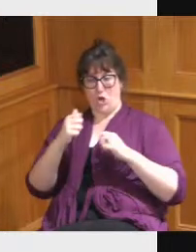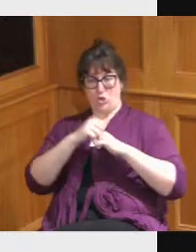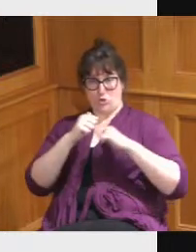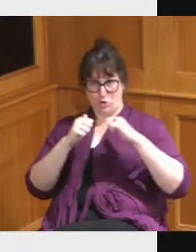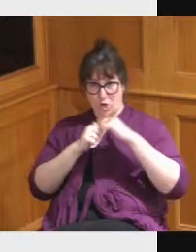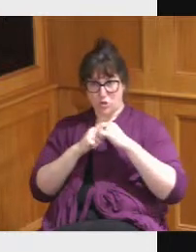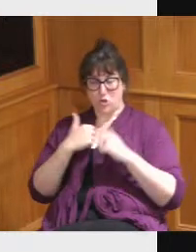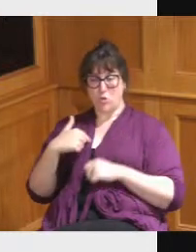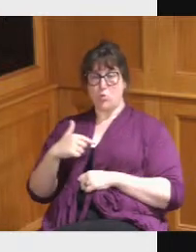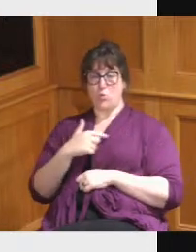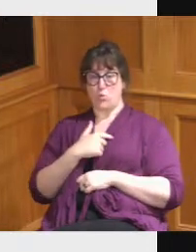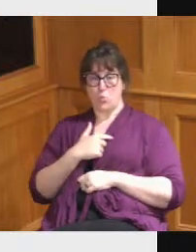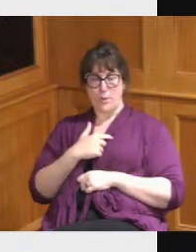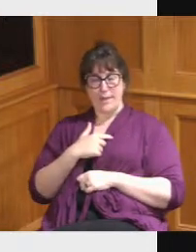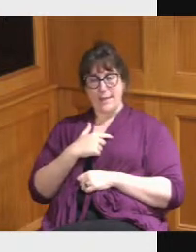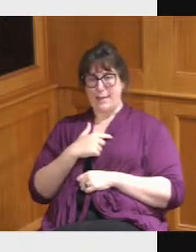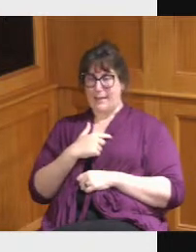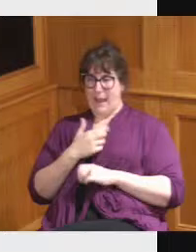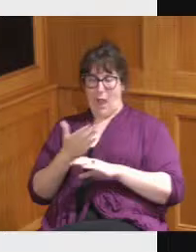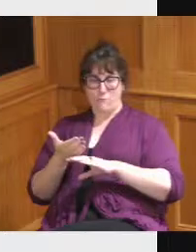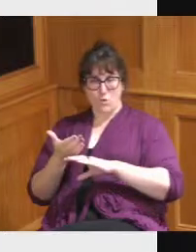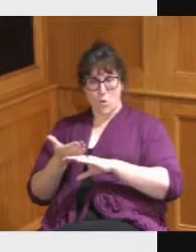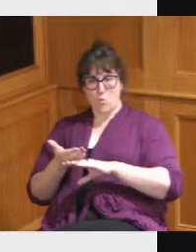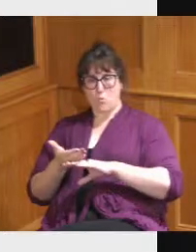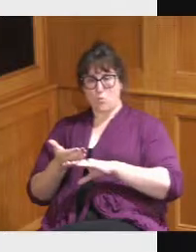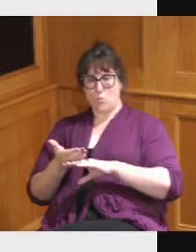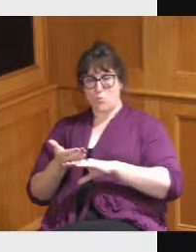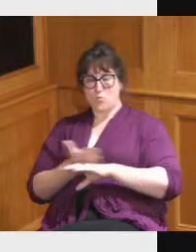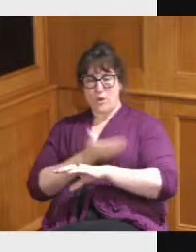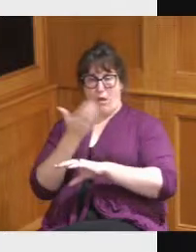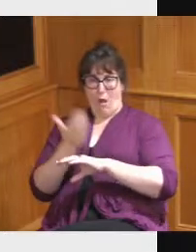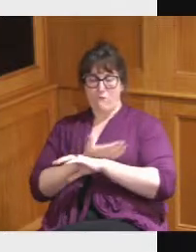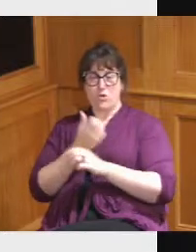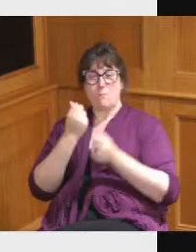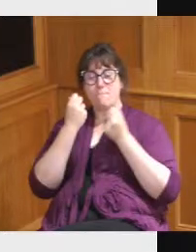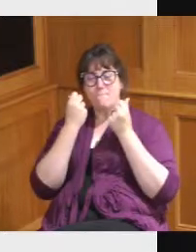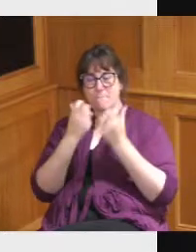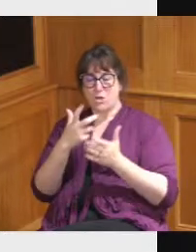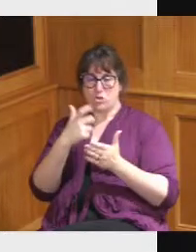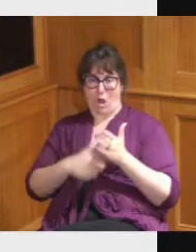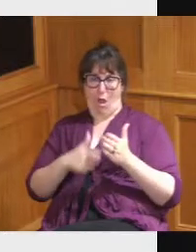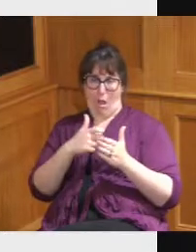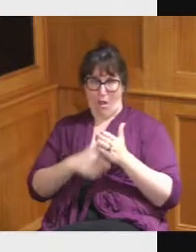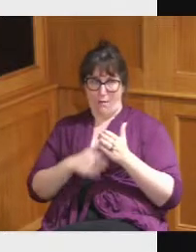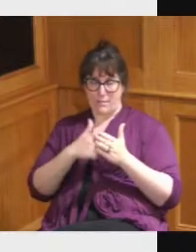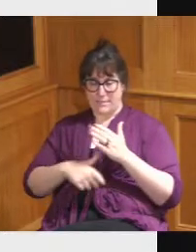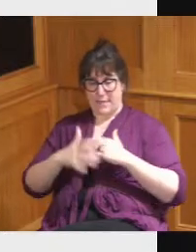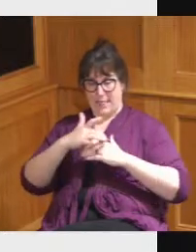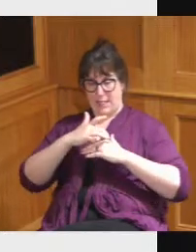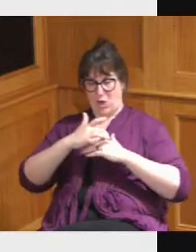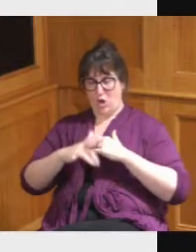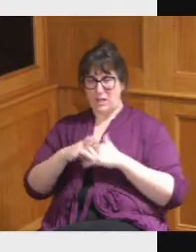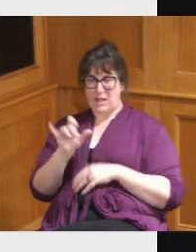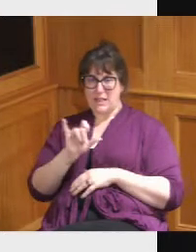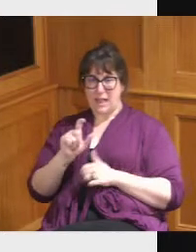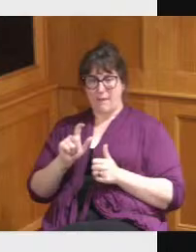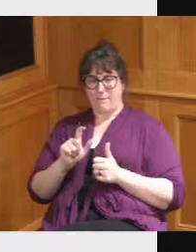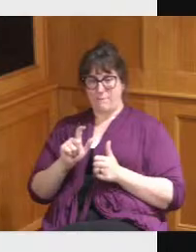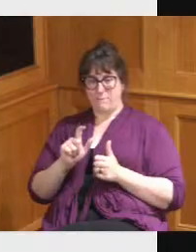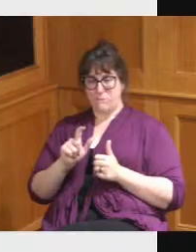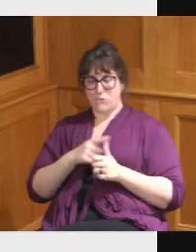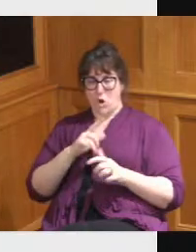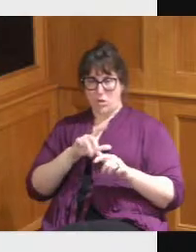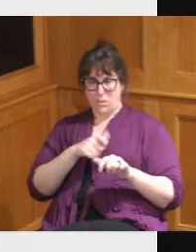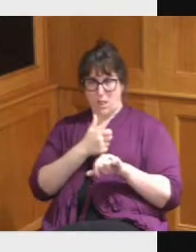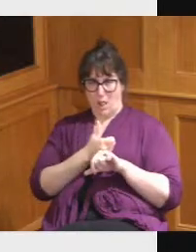have recovered so much of our costs in that minimum charge in those early, the first block